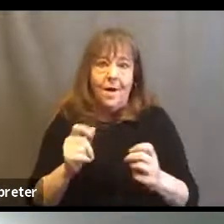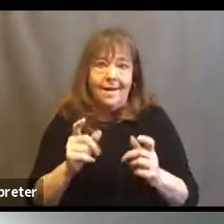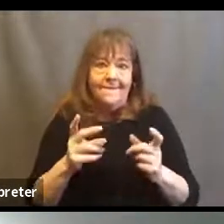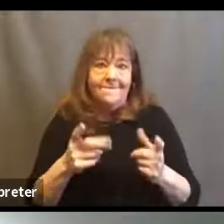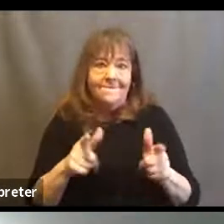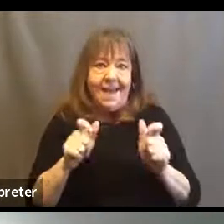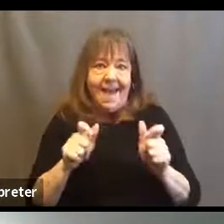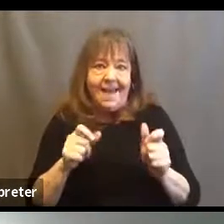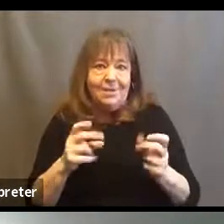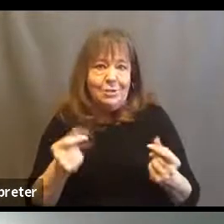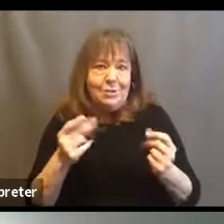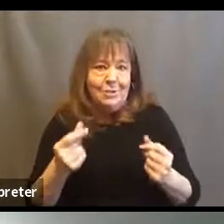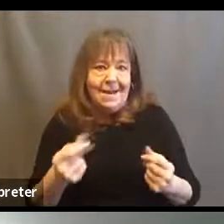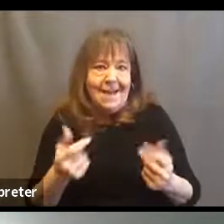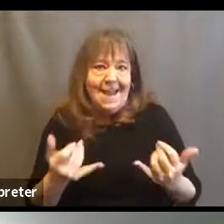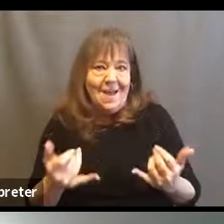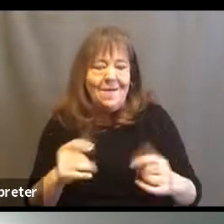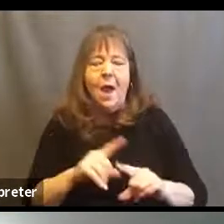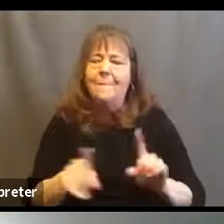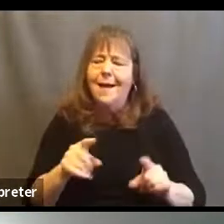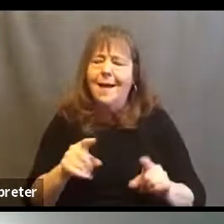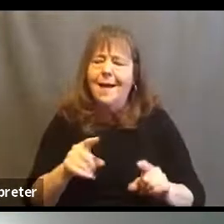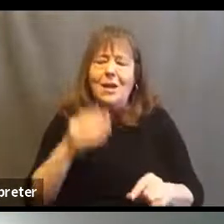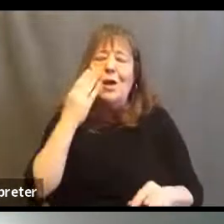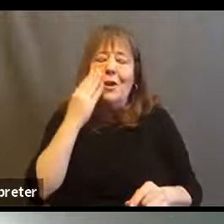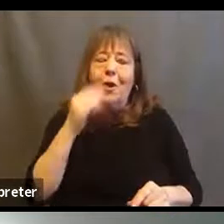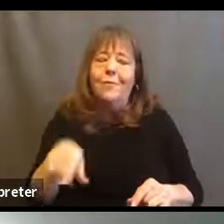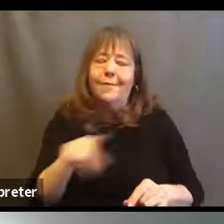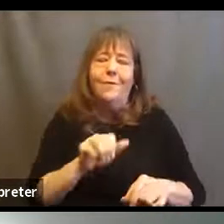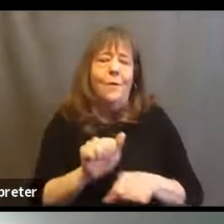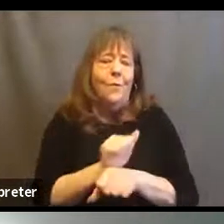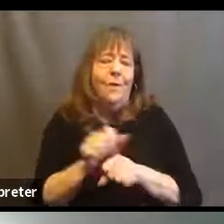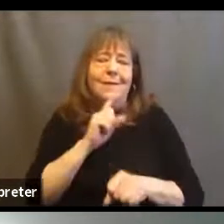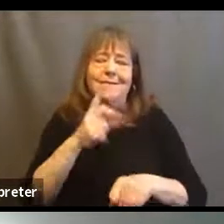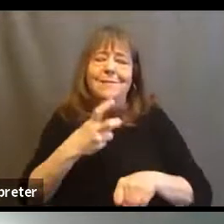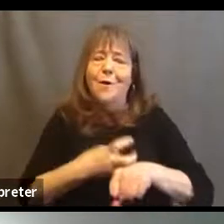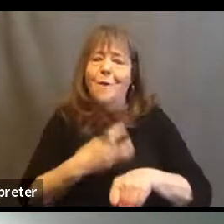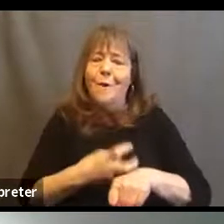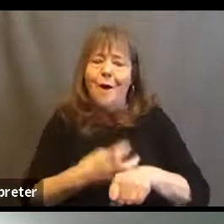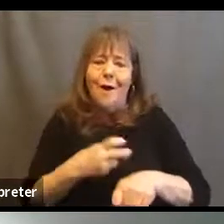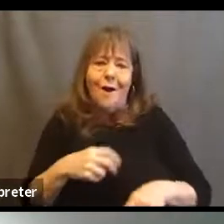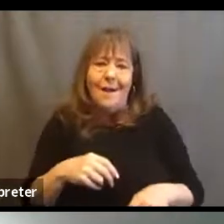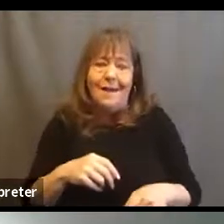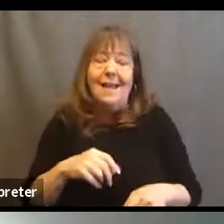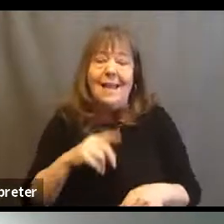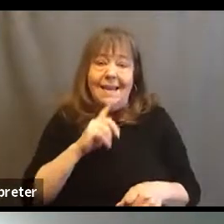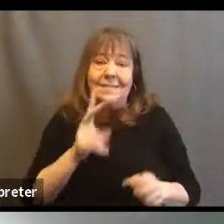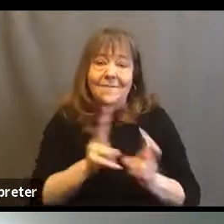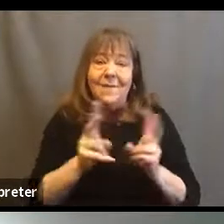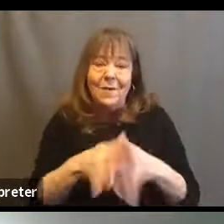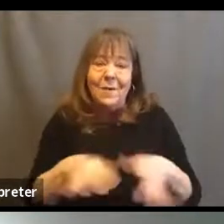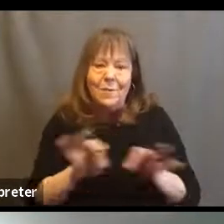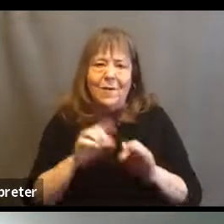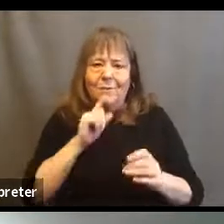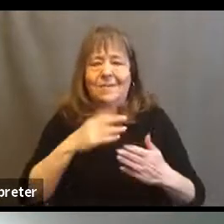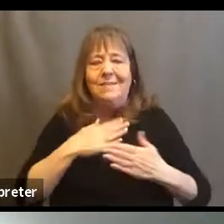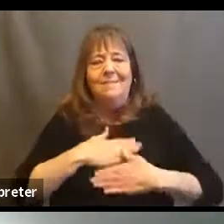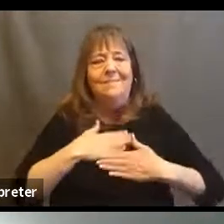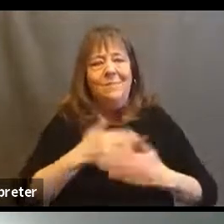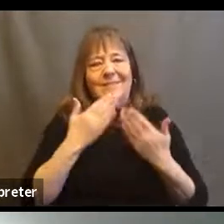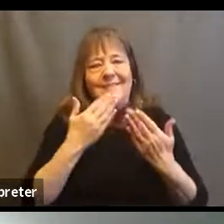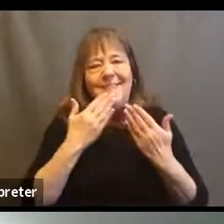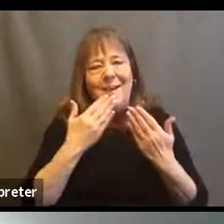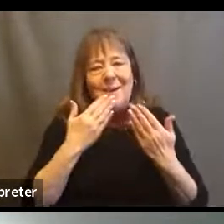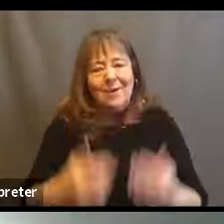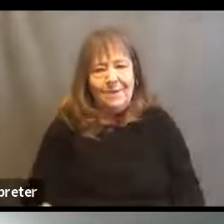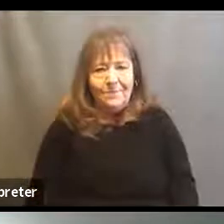hard. So to all those people out there working in these challenging conditions, doing very necessary jobs, we all express our thanks to that.